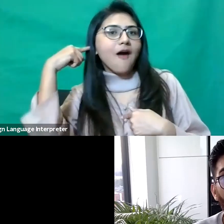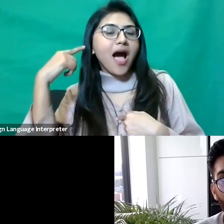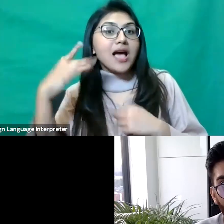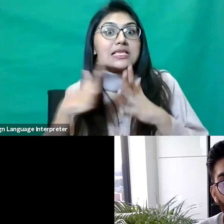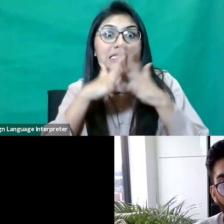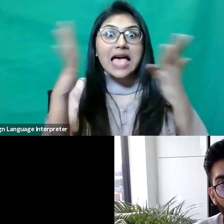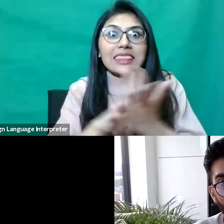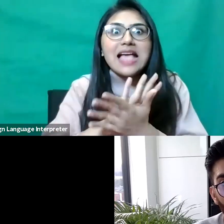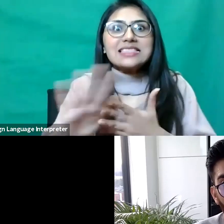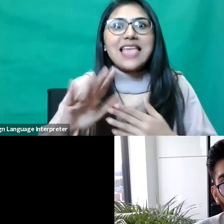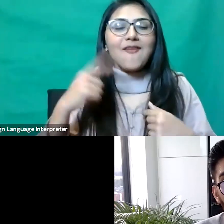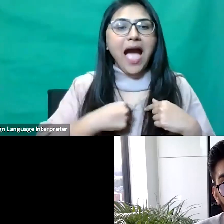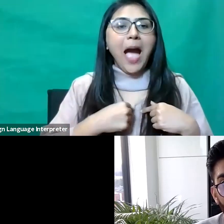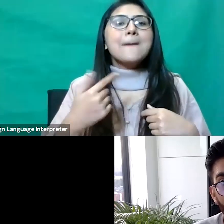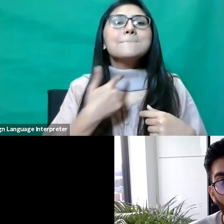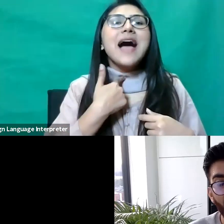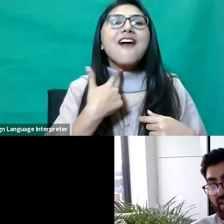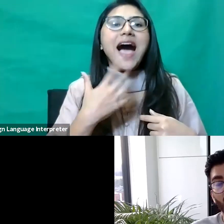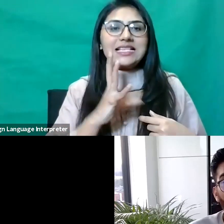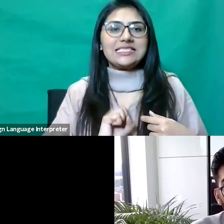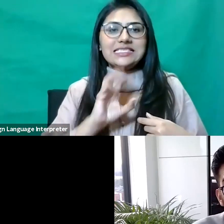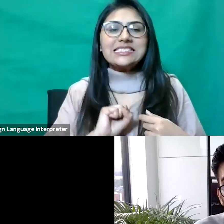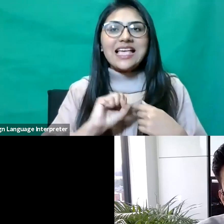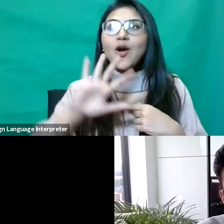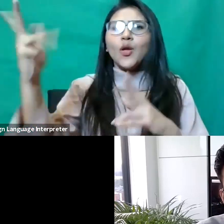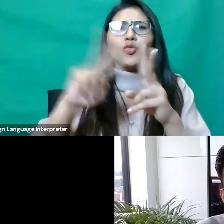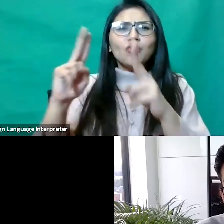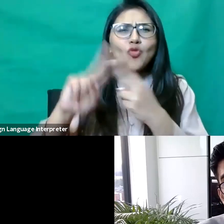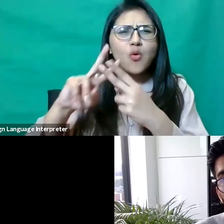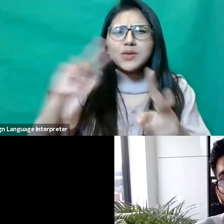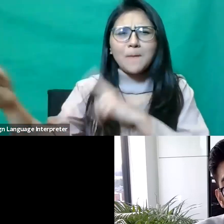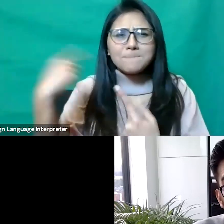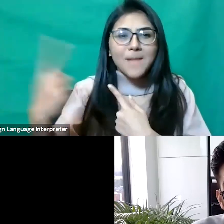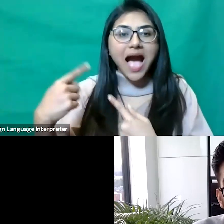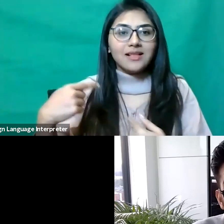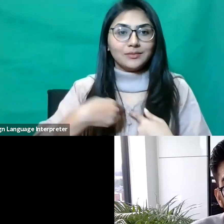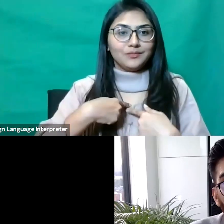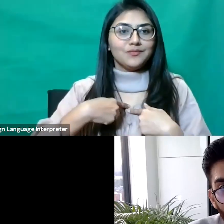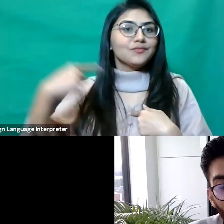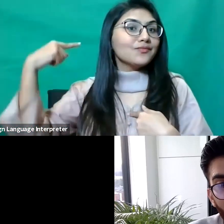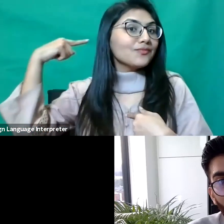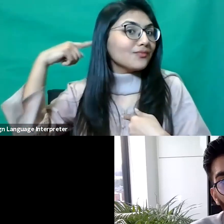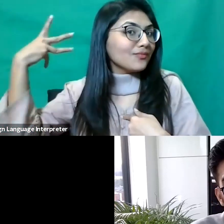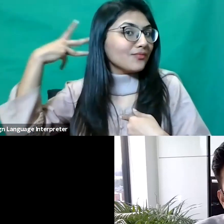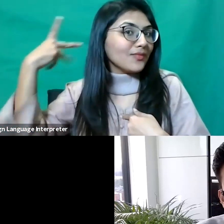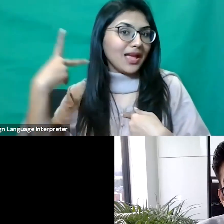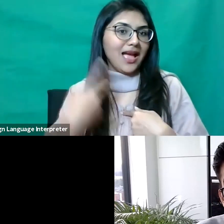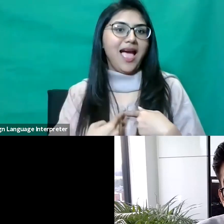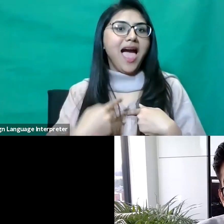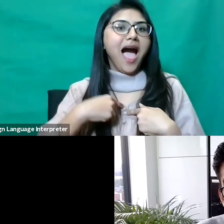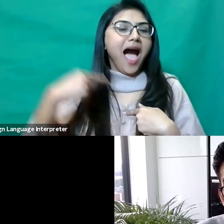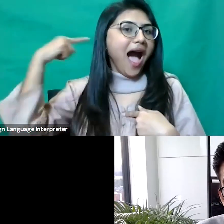makes it a lot clearer, and makes a huge difference. I mean, when I mentioned that I love going for cafes and restaurants, and I